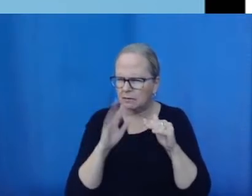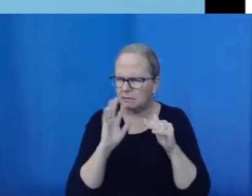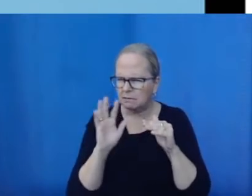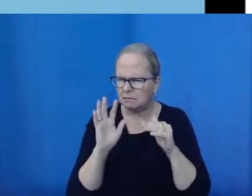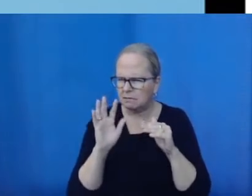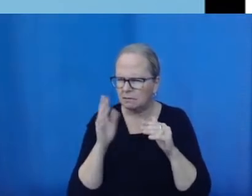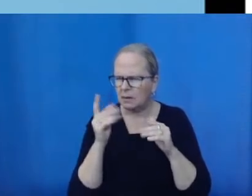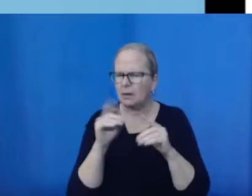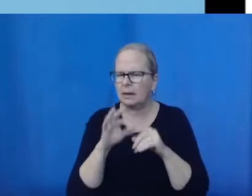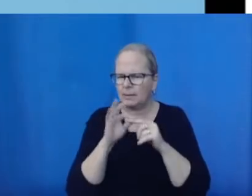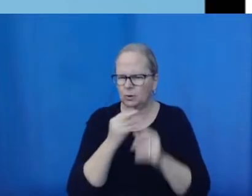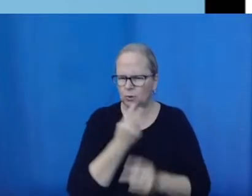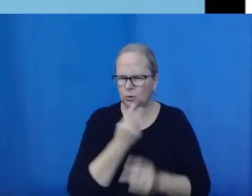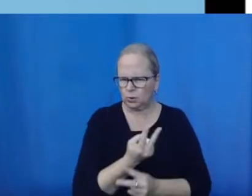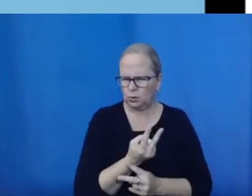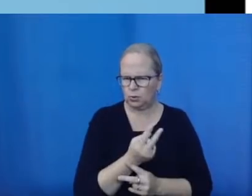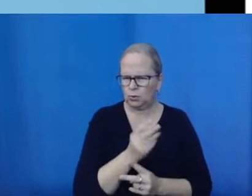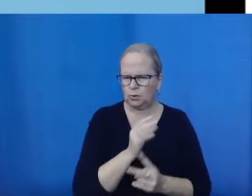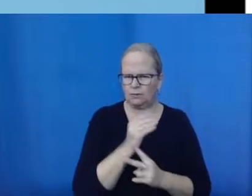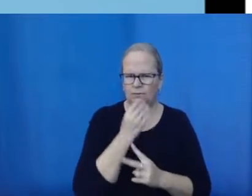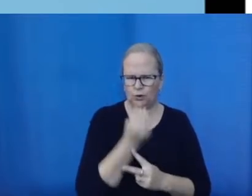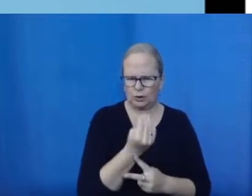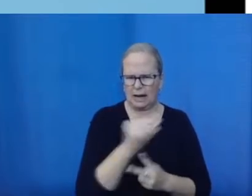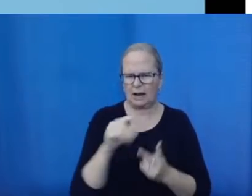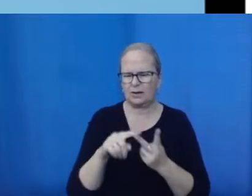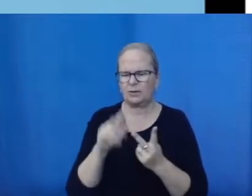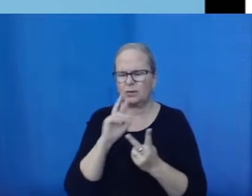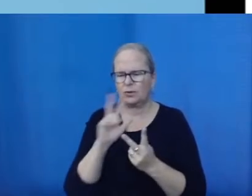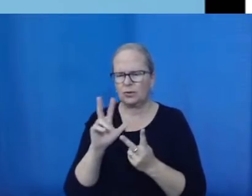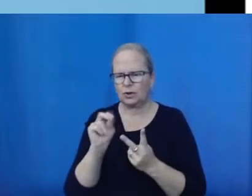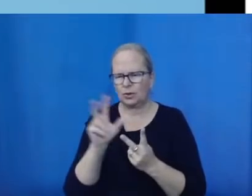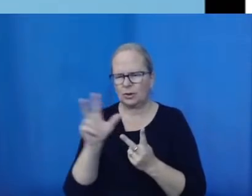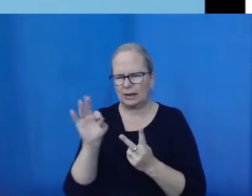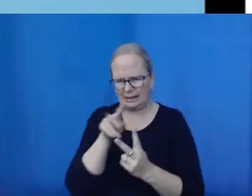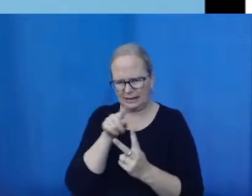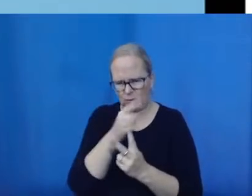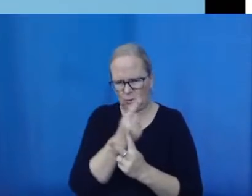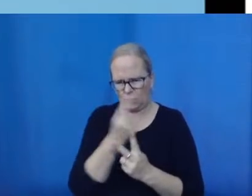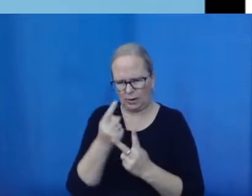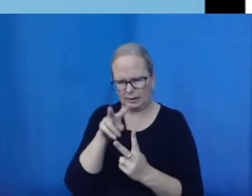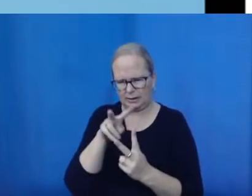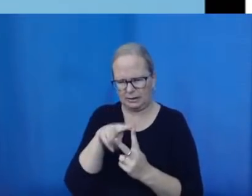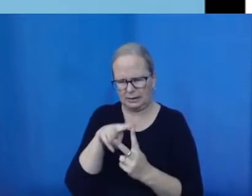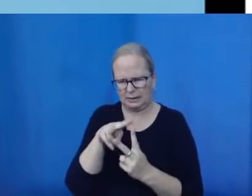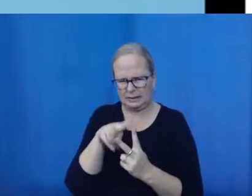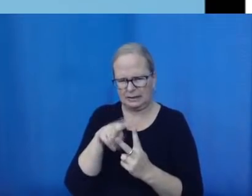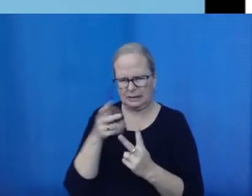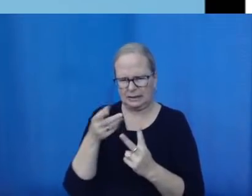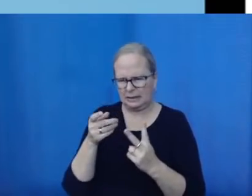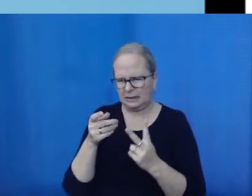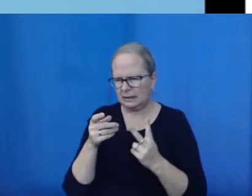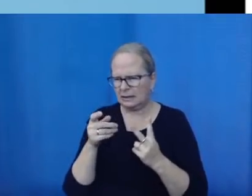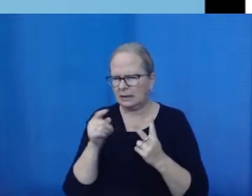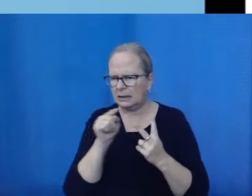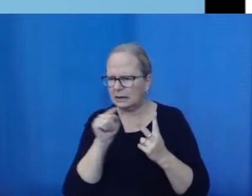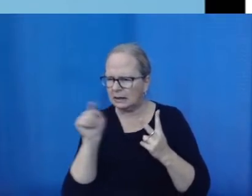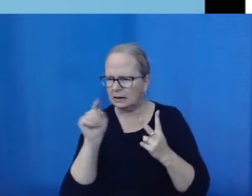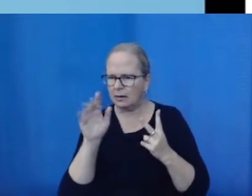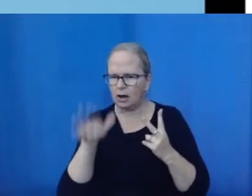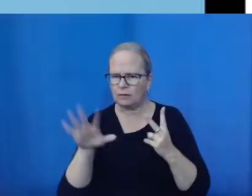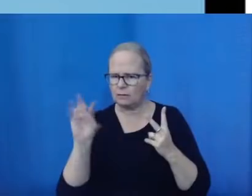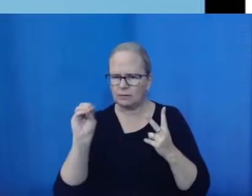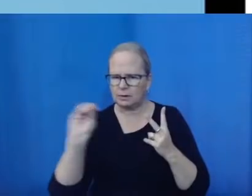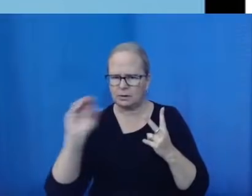that would have been continuing to live had they lived in a province like Nova Scotia or a country like New Zealand. Next slide,